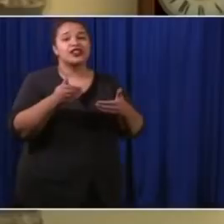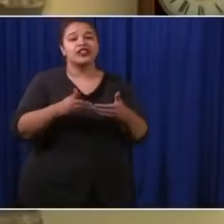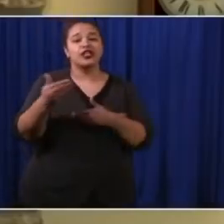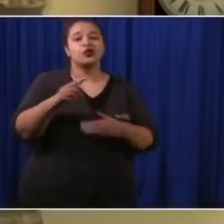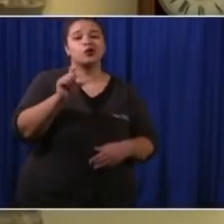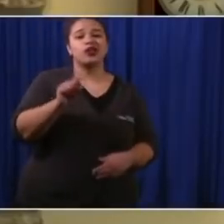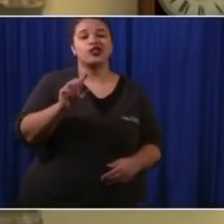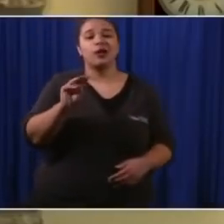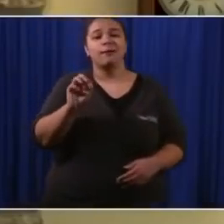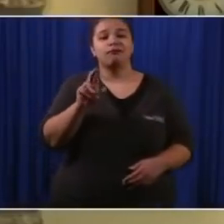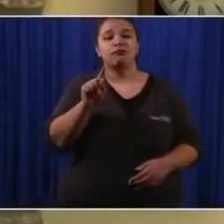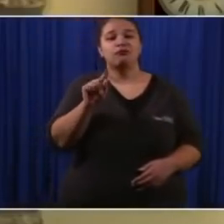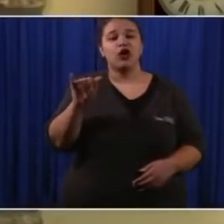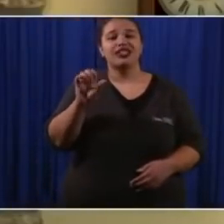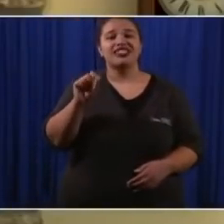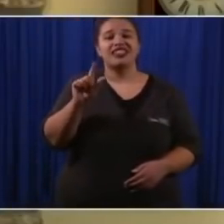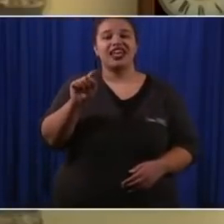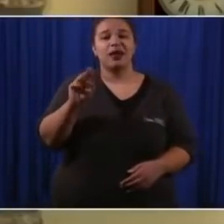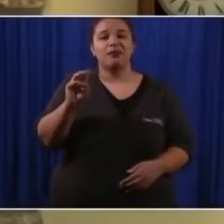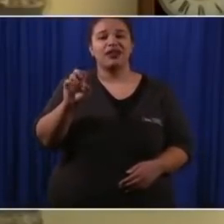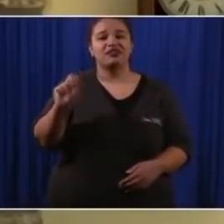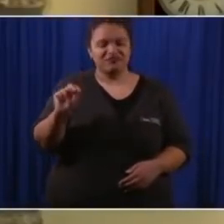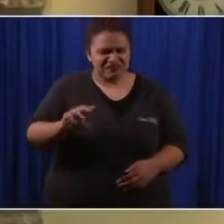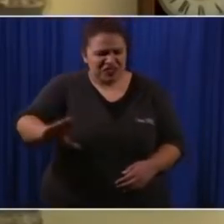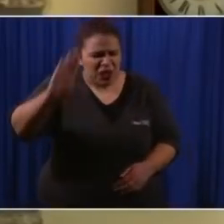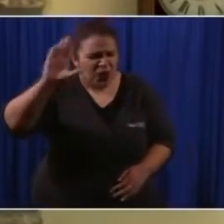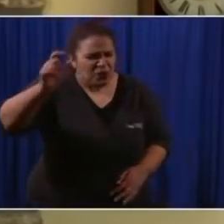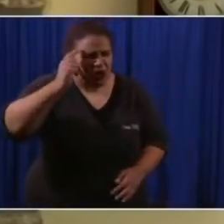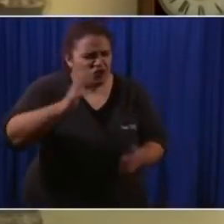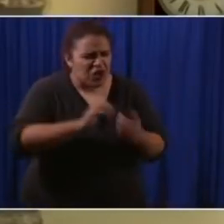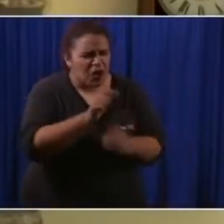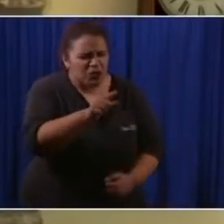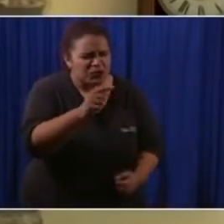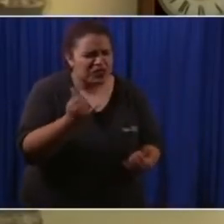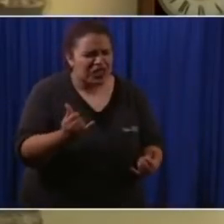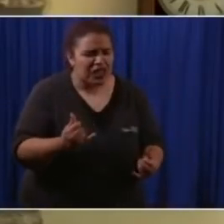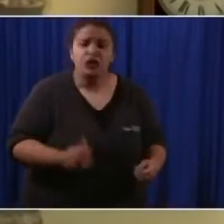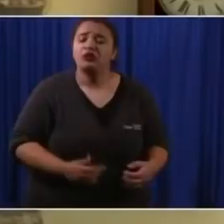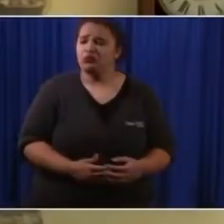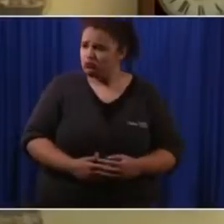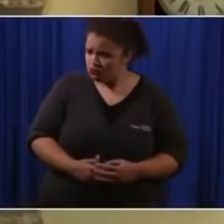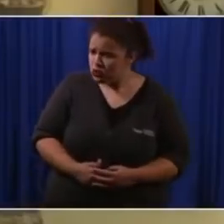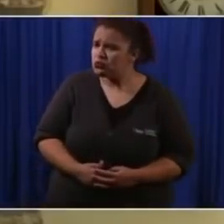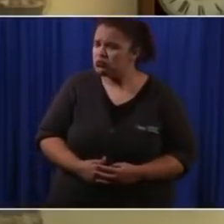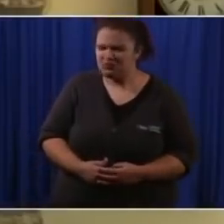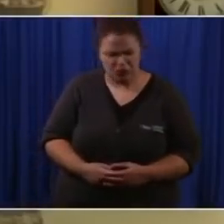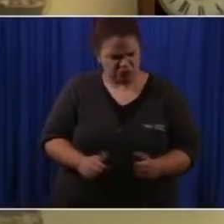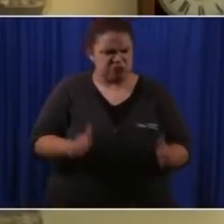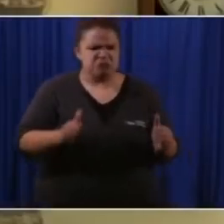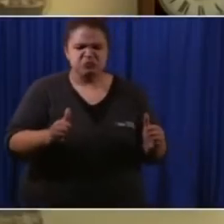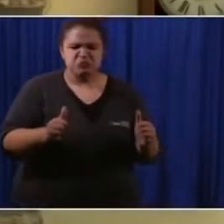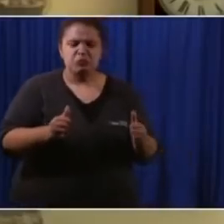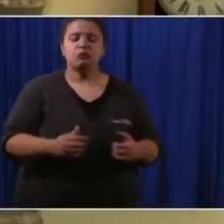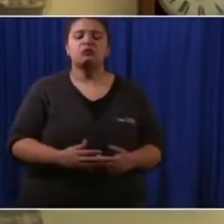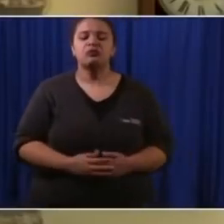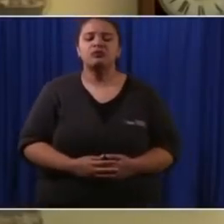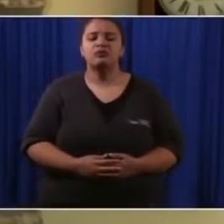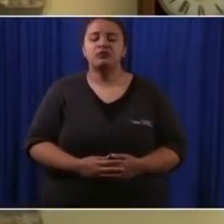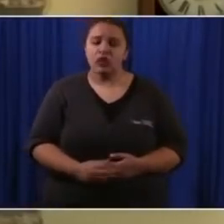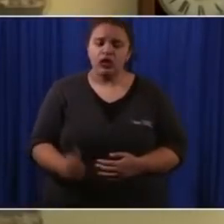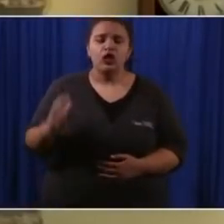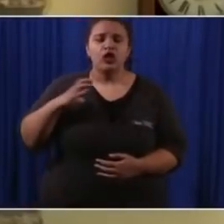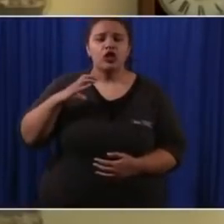Marty. Good. Good. Advocates warn that in the absence of congressional